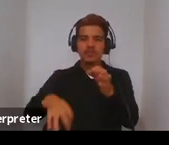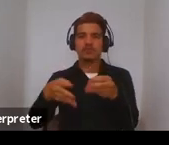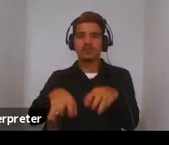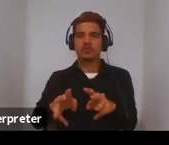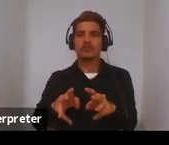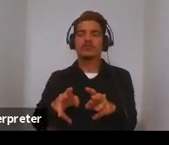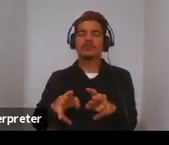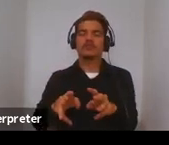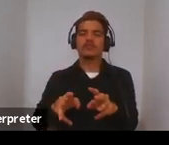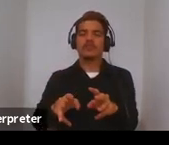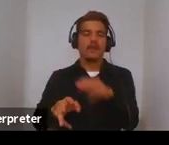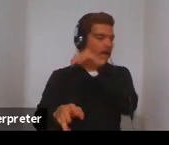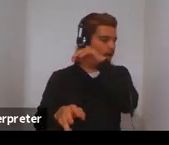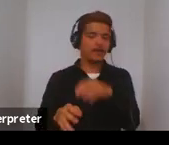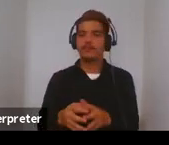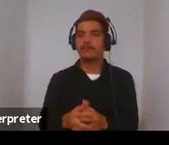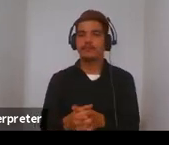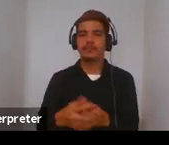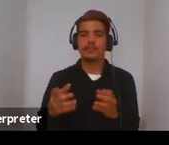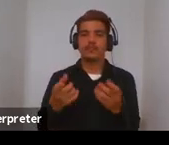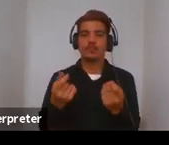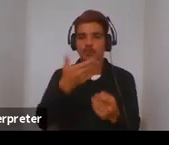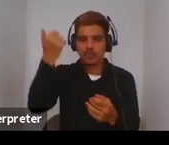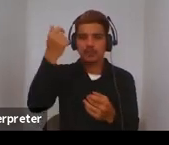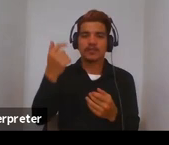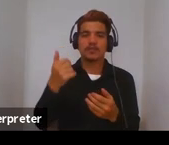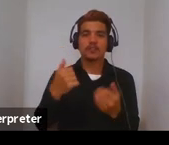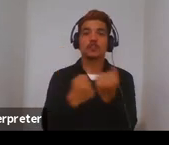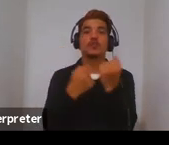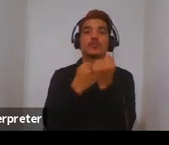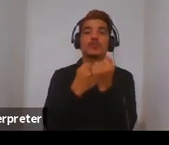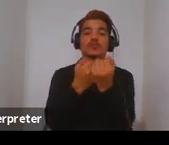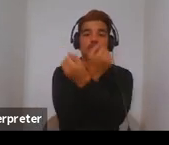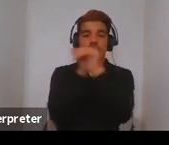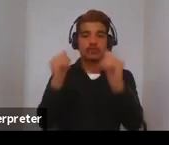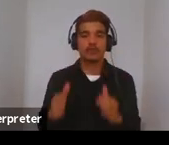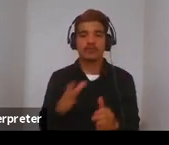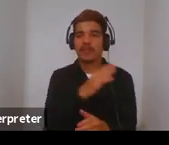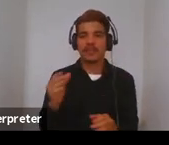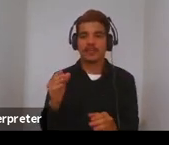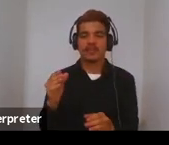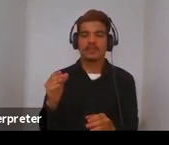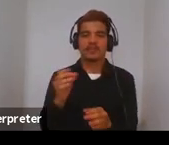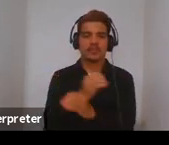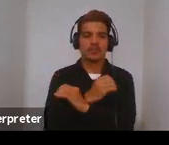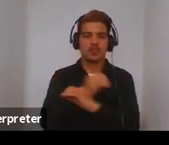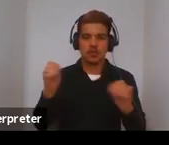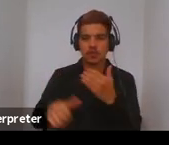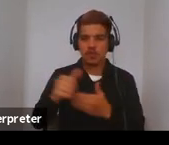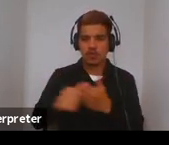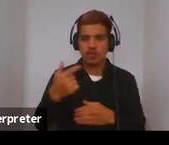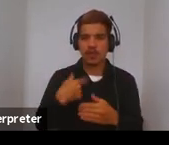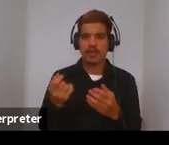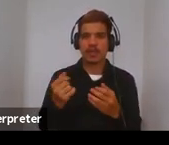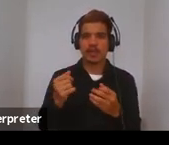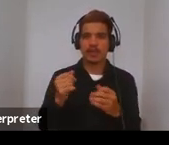to do the best to support survivors and not to do harm. So I've created a